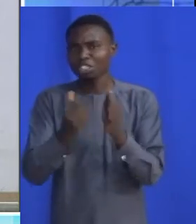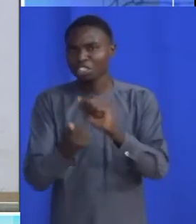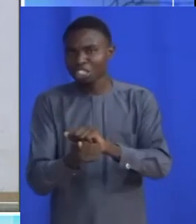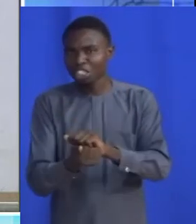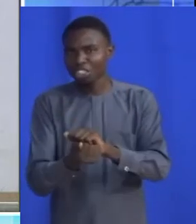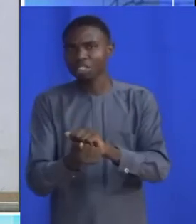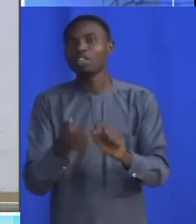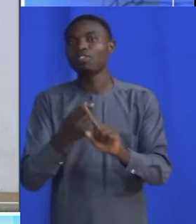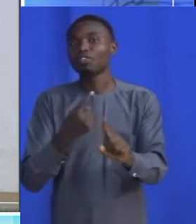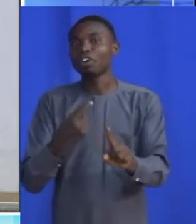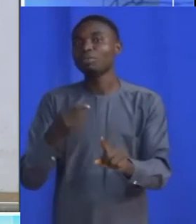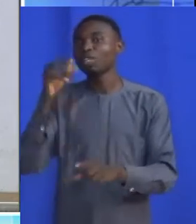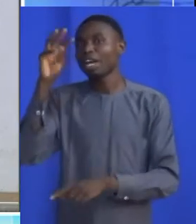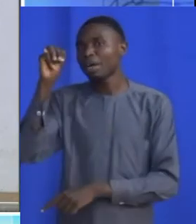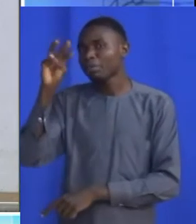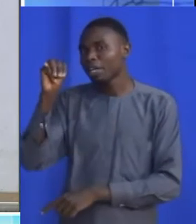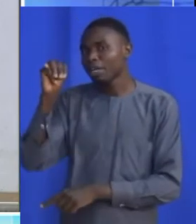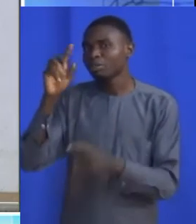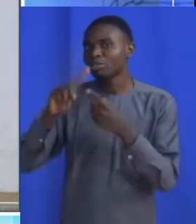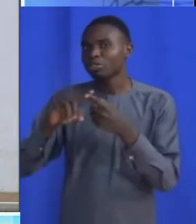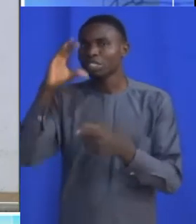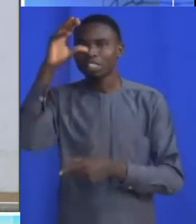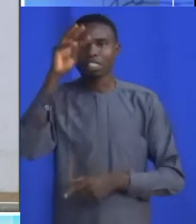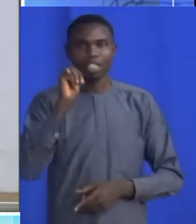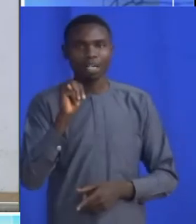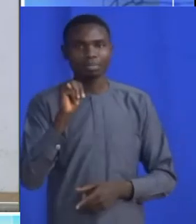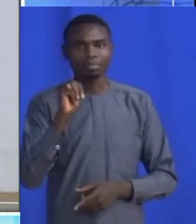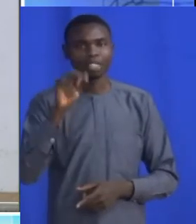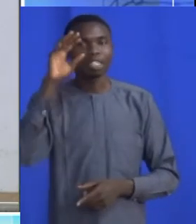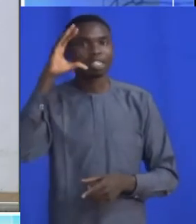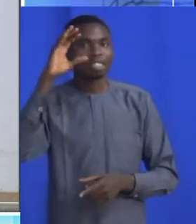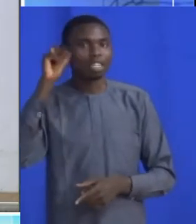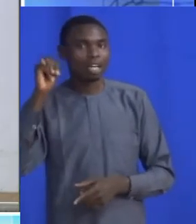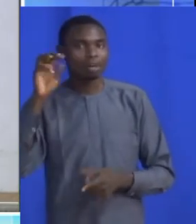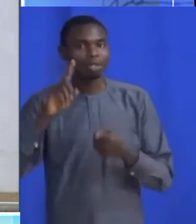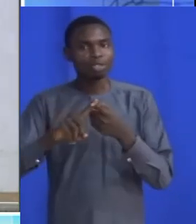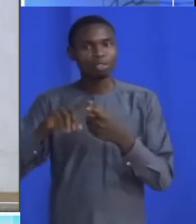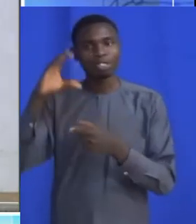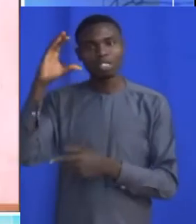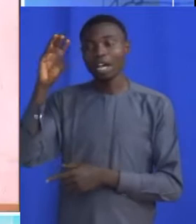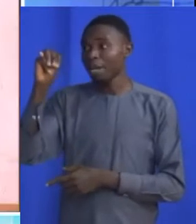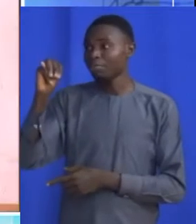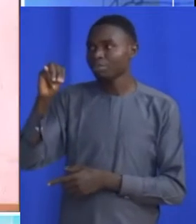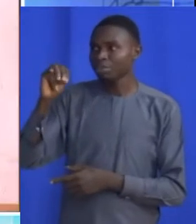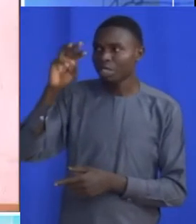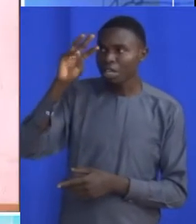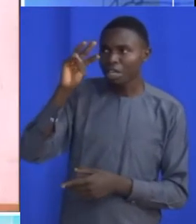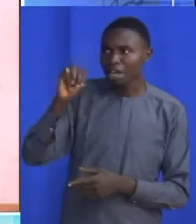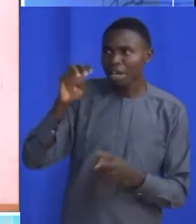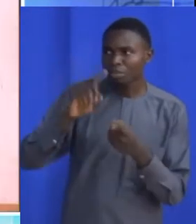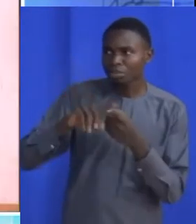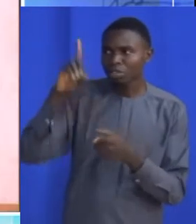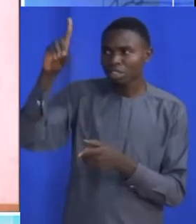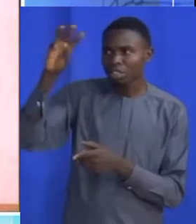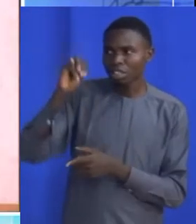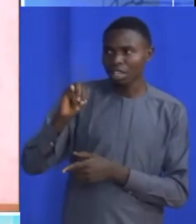it recognized it, it also protected it and guaranteed it for every citizen, no matter your status. So rule